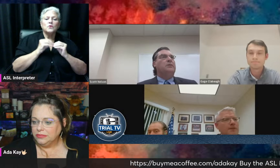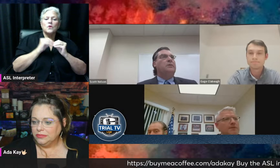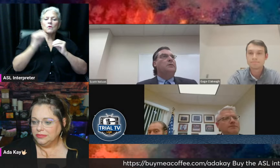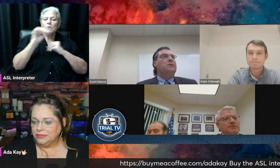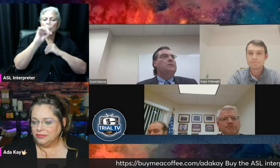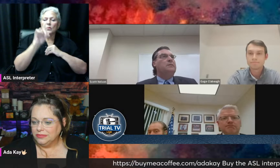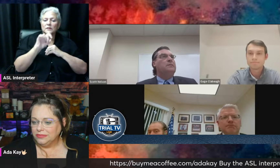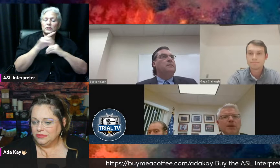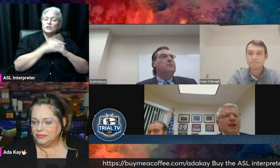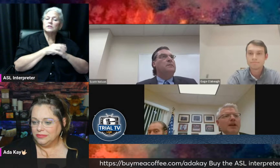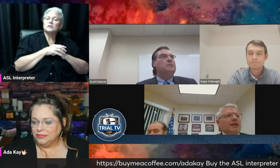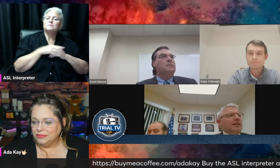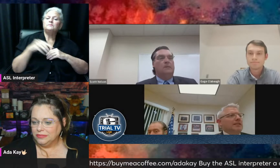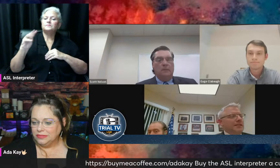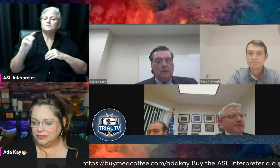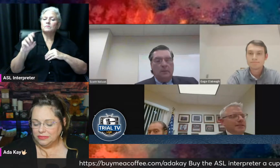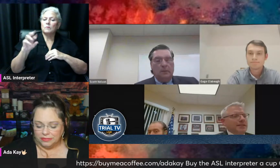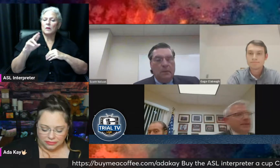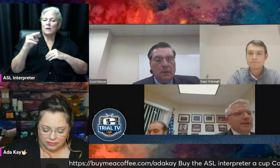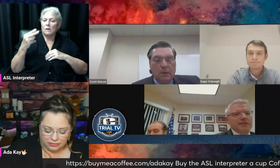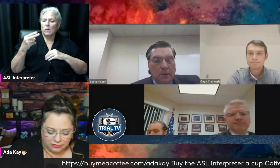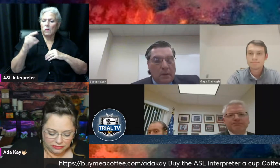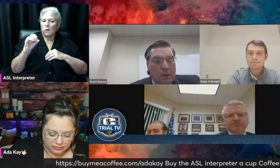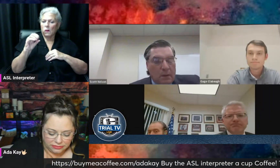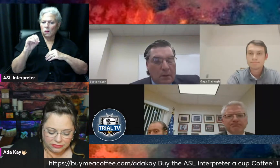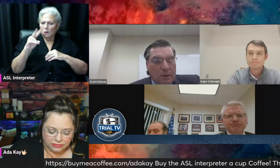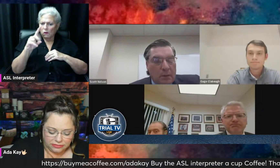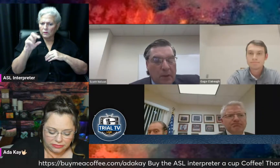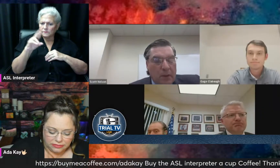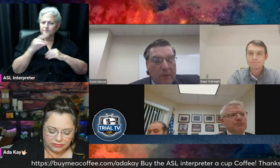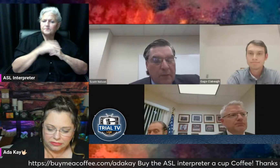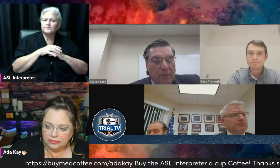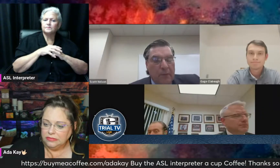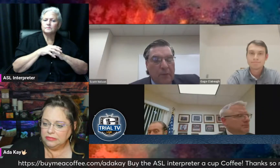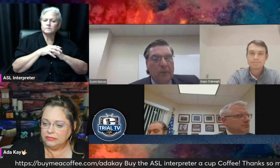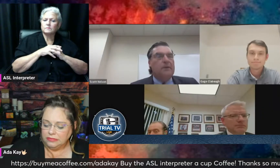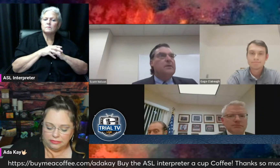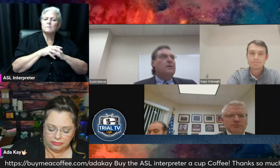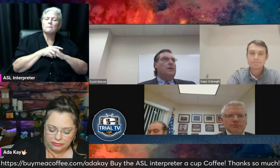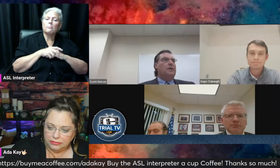Mr. Hoover, Yeah. just a minute.